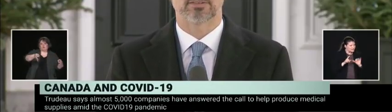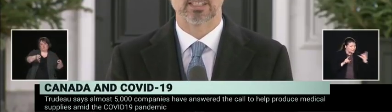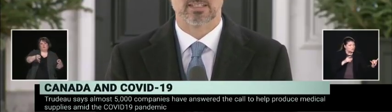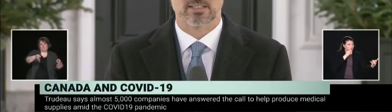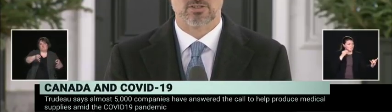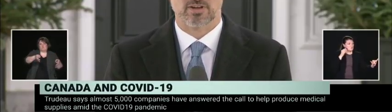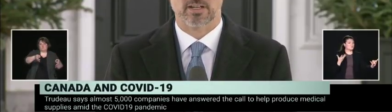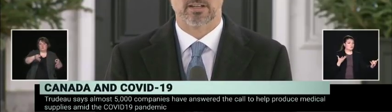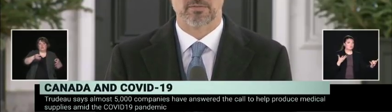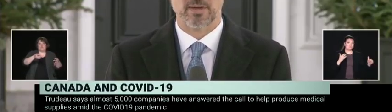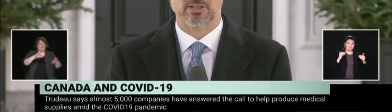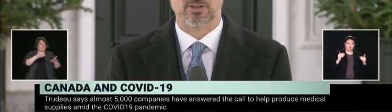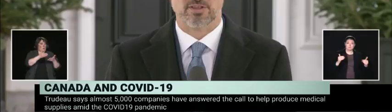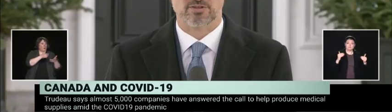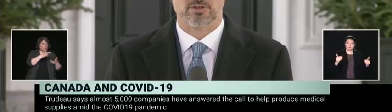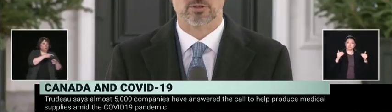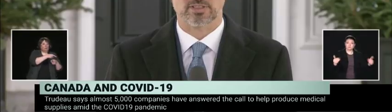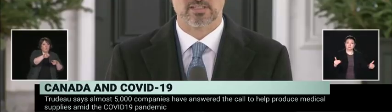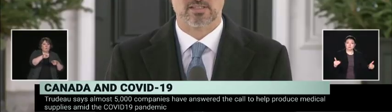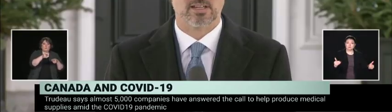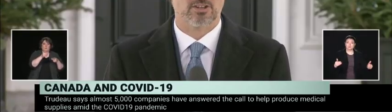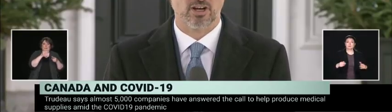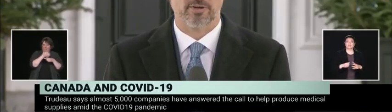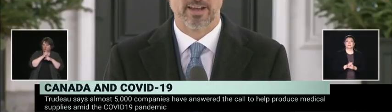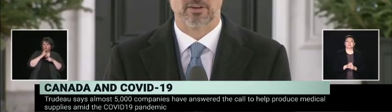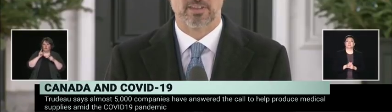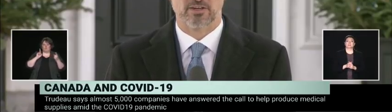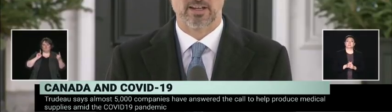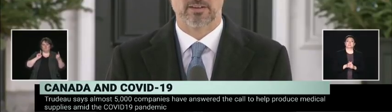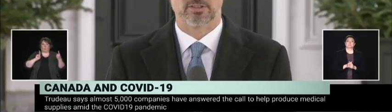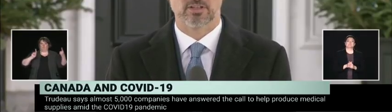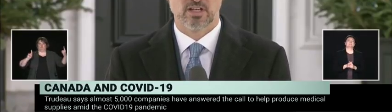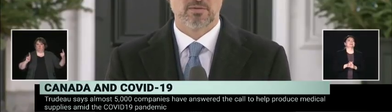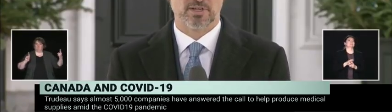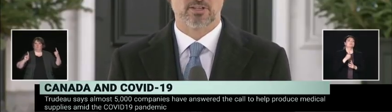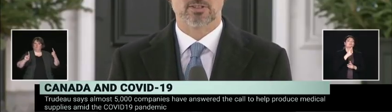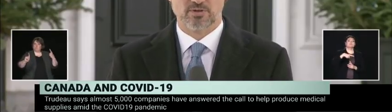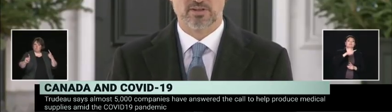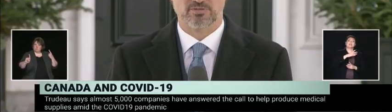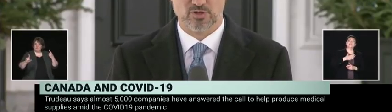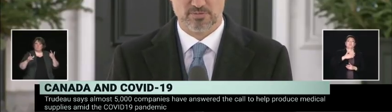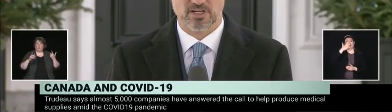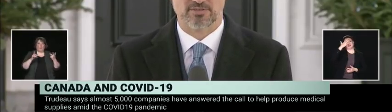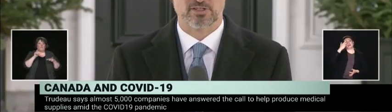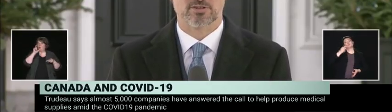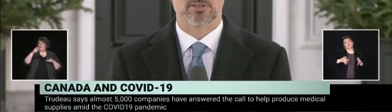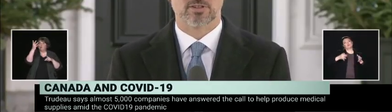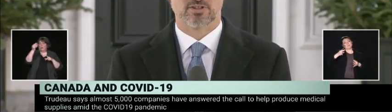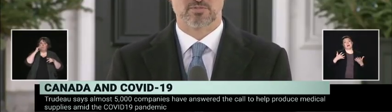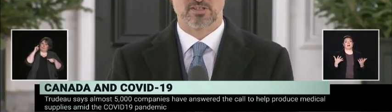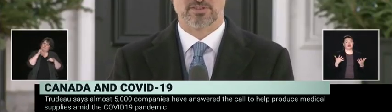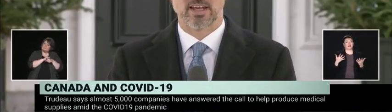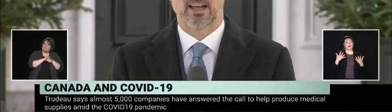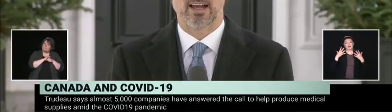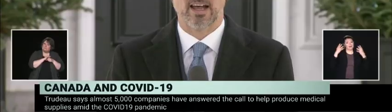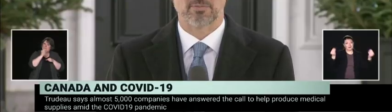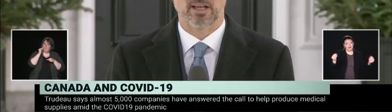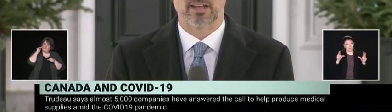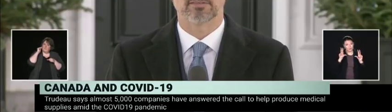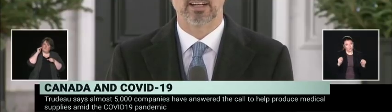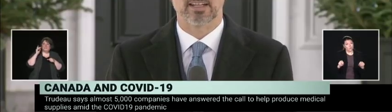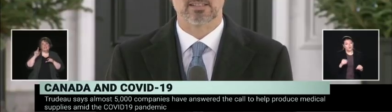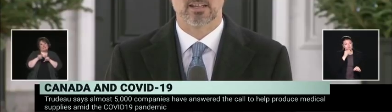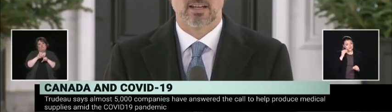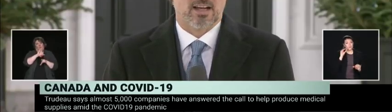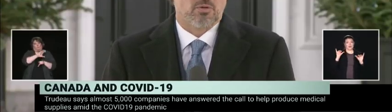behalf of citizens trying to make sure that they're social distancing and not going out if they don't have to, but also on enforcement officers in terms of